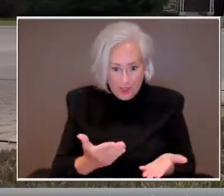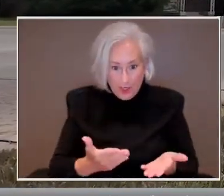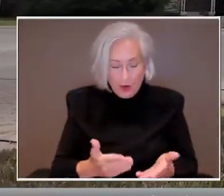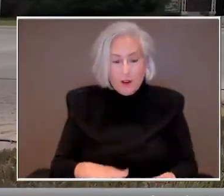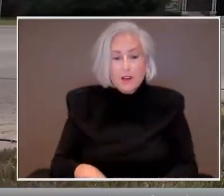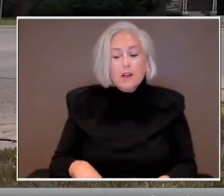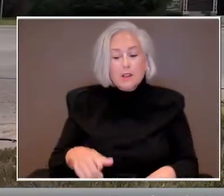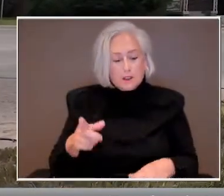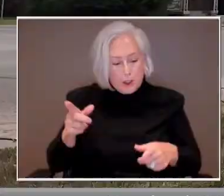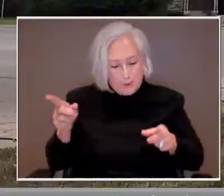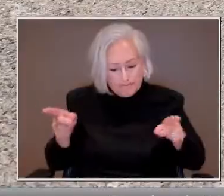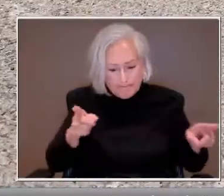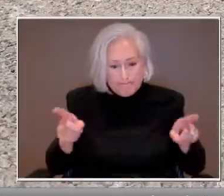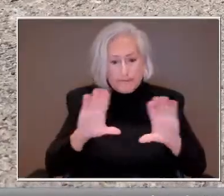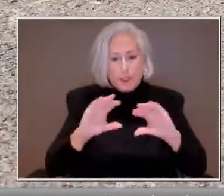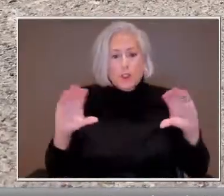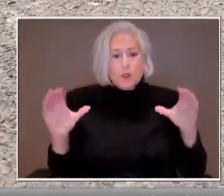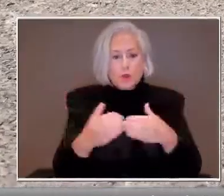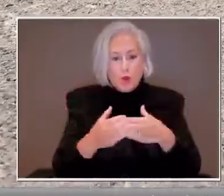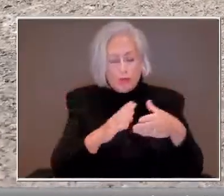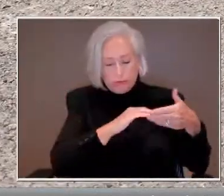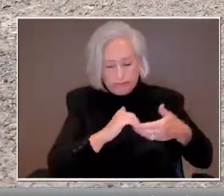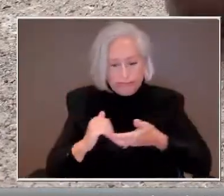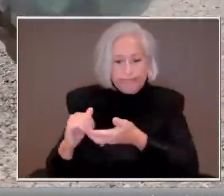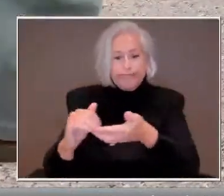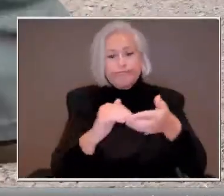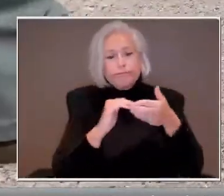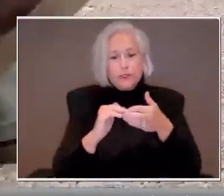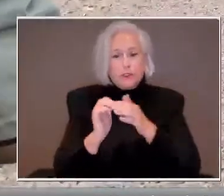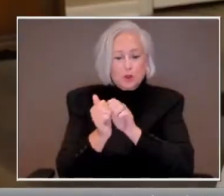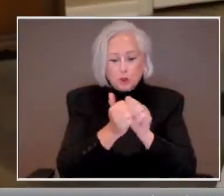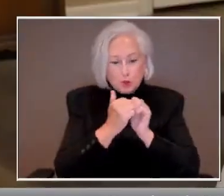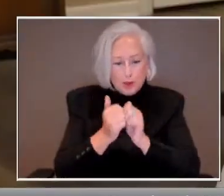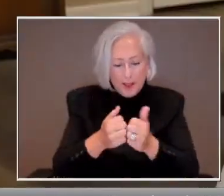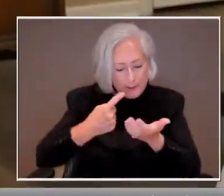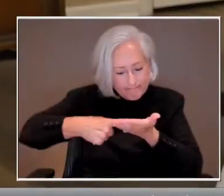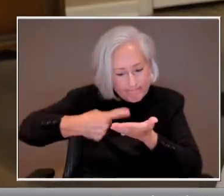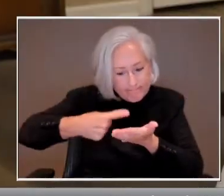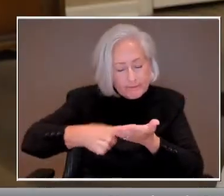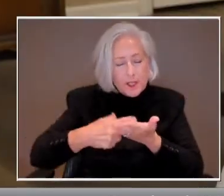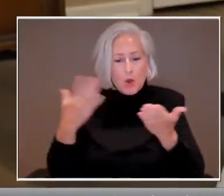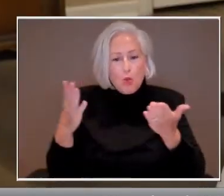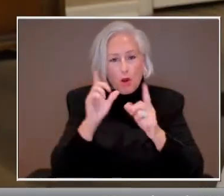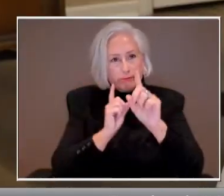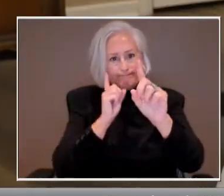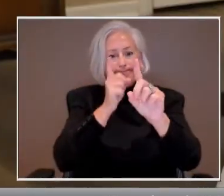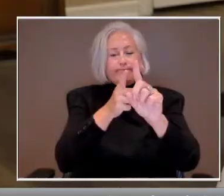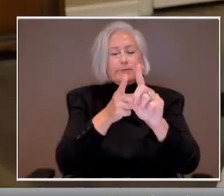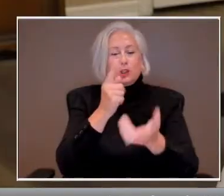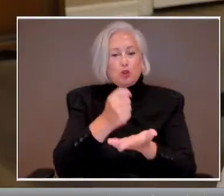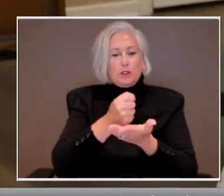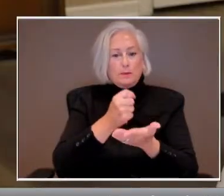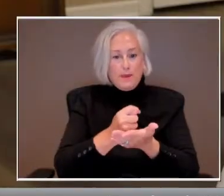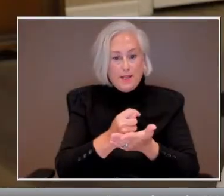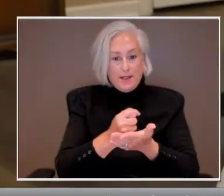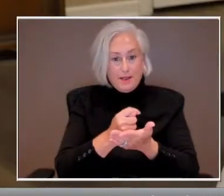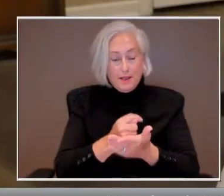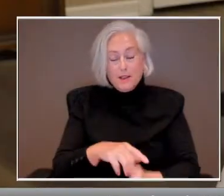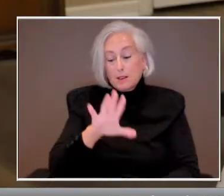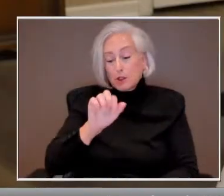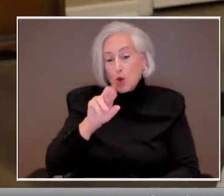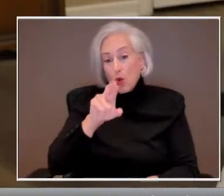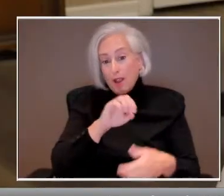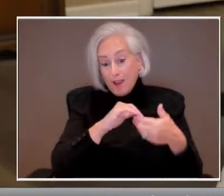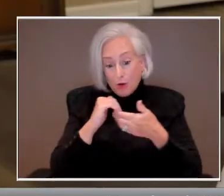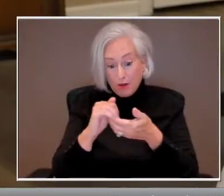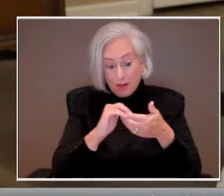at the hospital in Hays to come up with the best treatment plan. Between the doctors at CARE Collaborative and the doctors here,